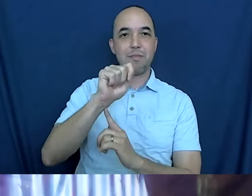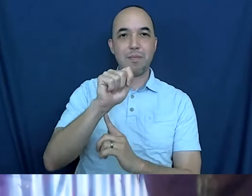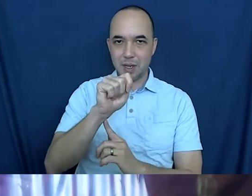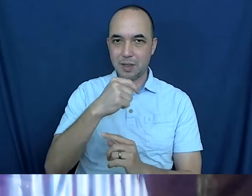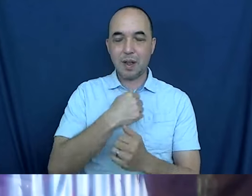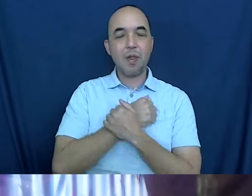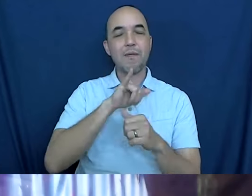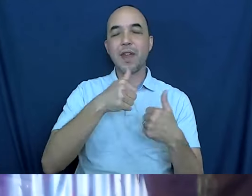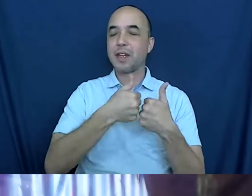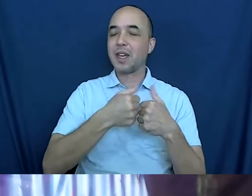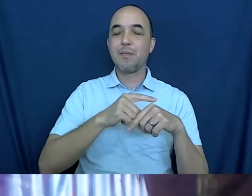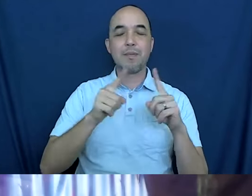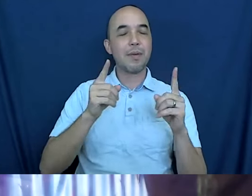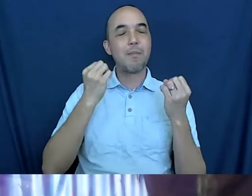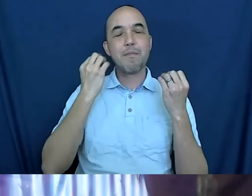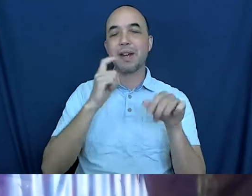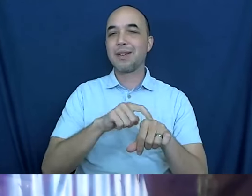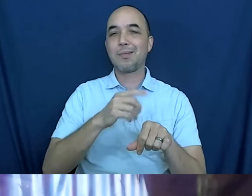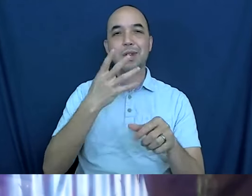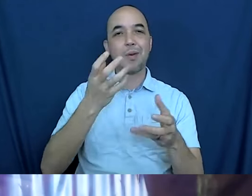the towel, and it makes you, I mean, there's a sense of